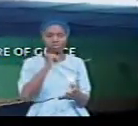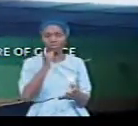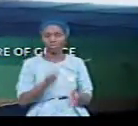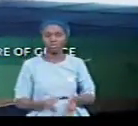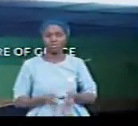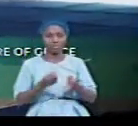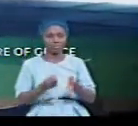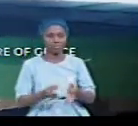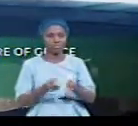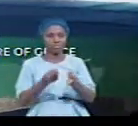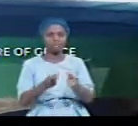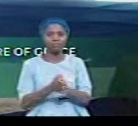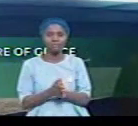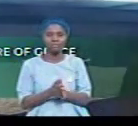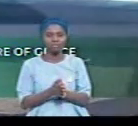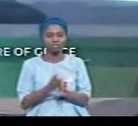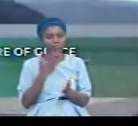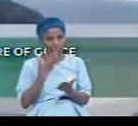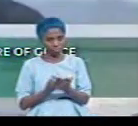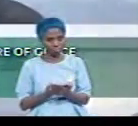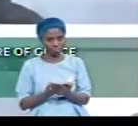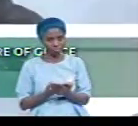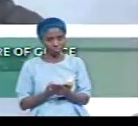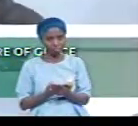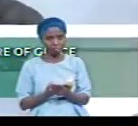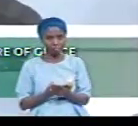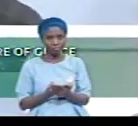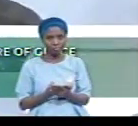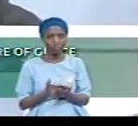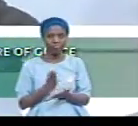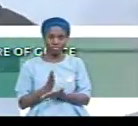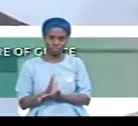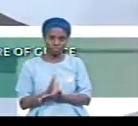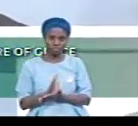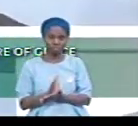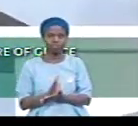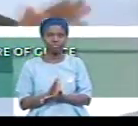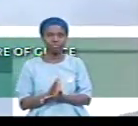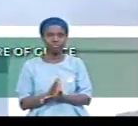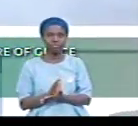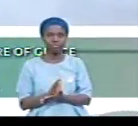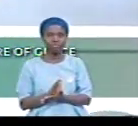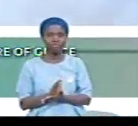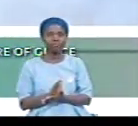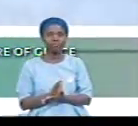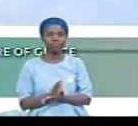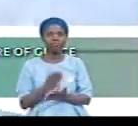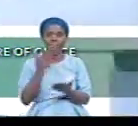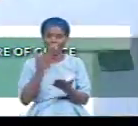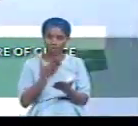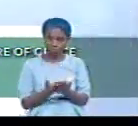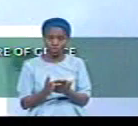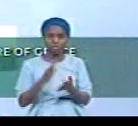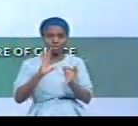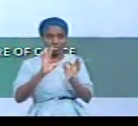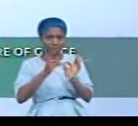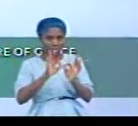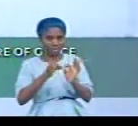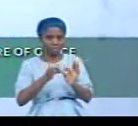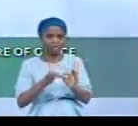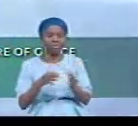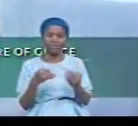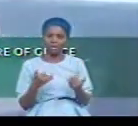tarry. Good, right, proper, good interpretation. Here is